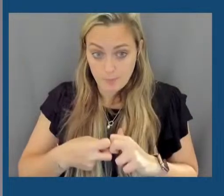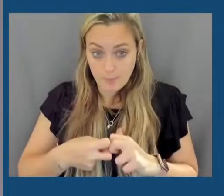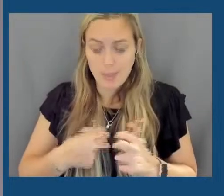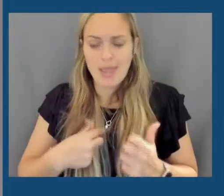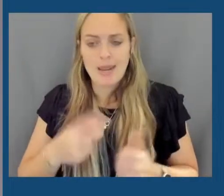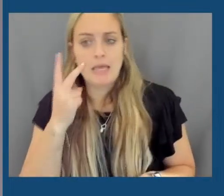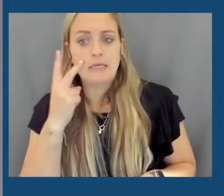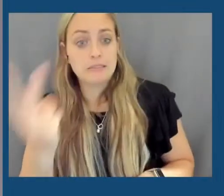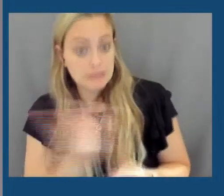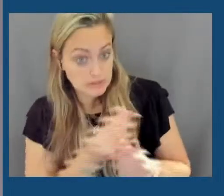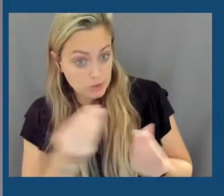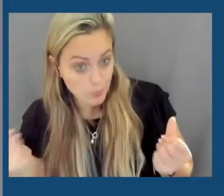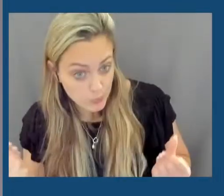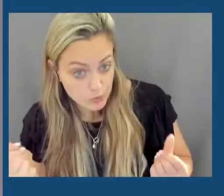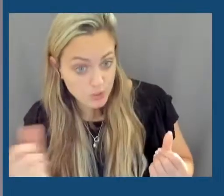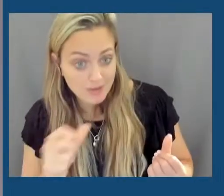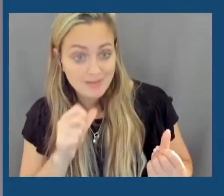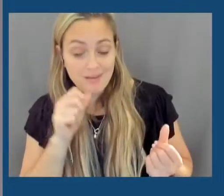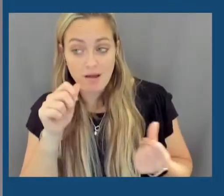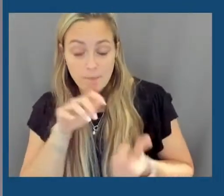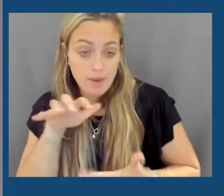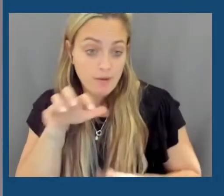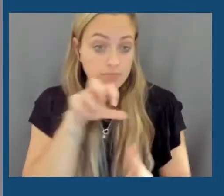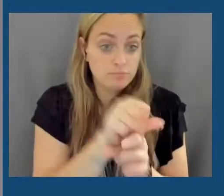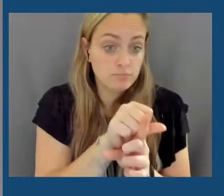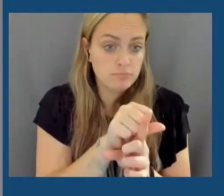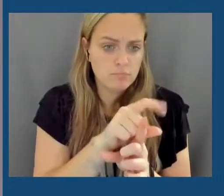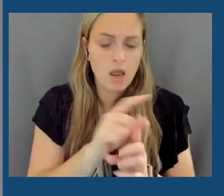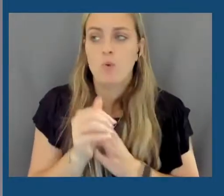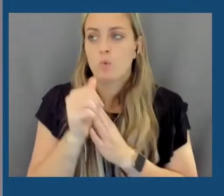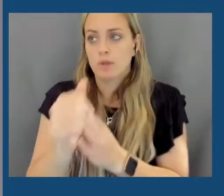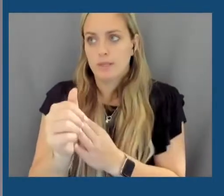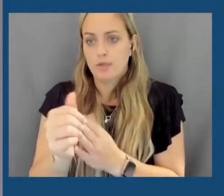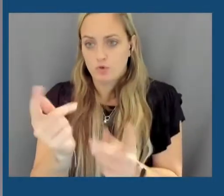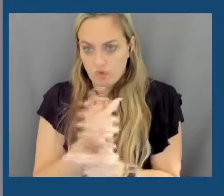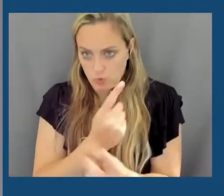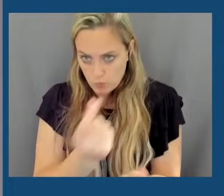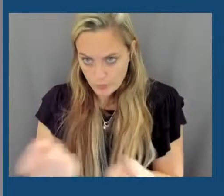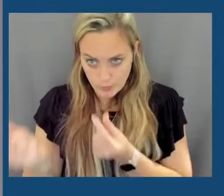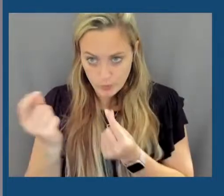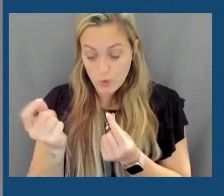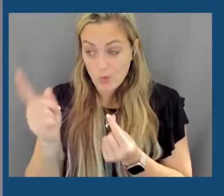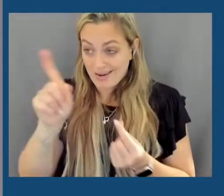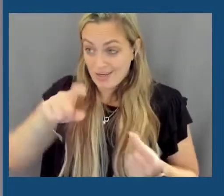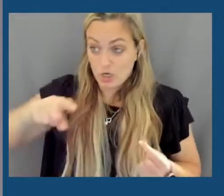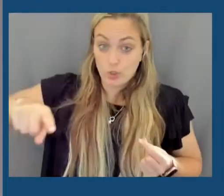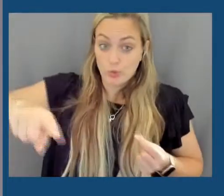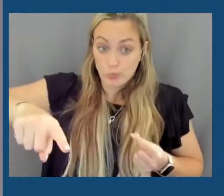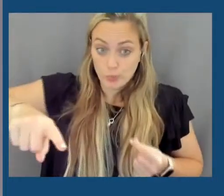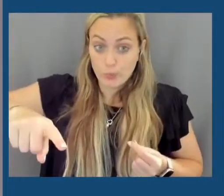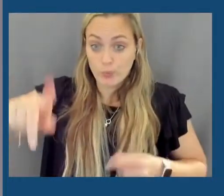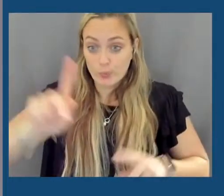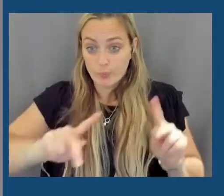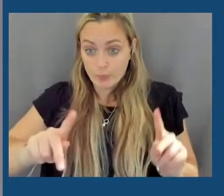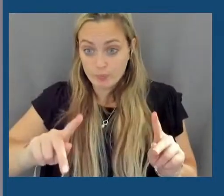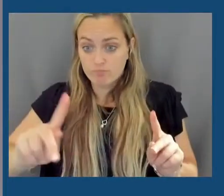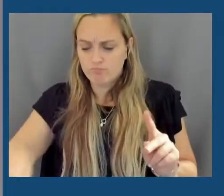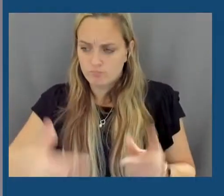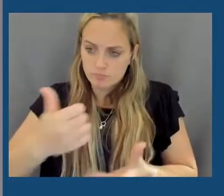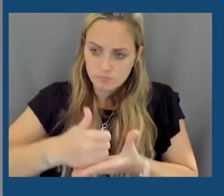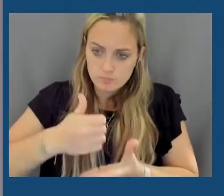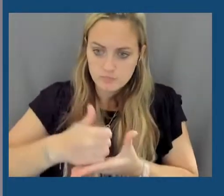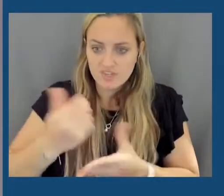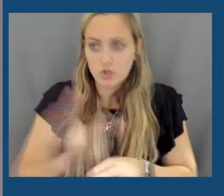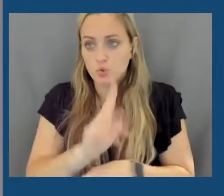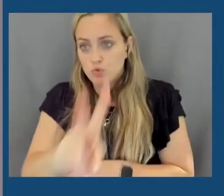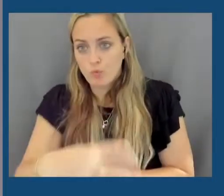a solution that is not being tackled, I will lead the charge. And I need individuals like yourselves to assist with this, to use your